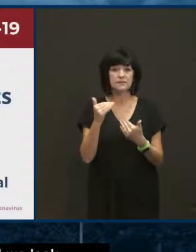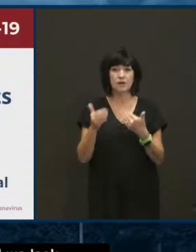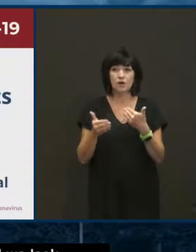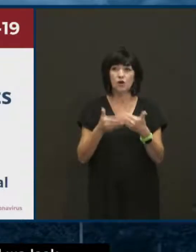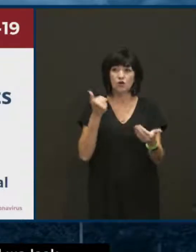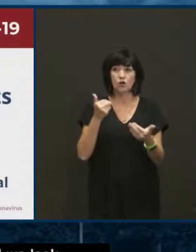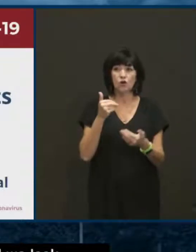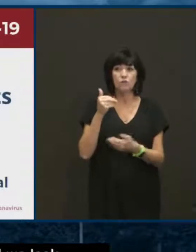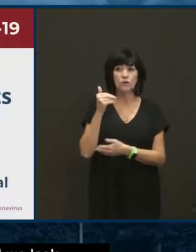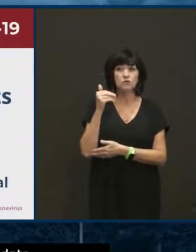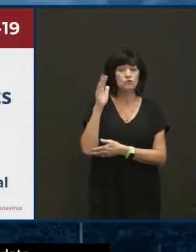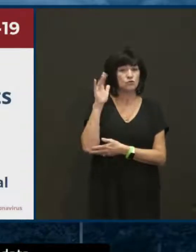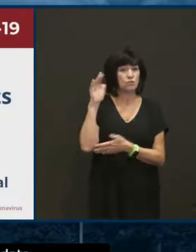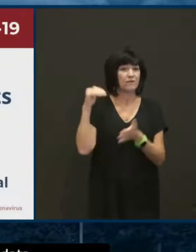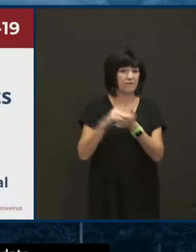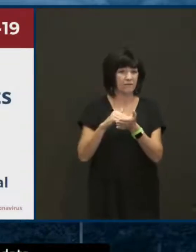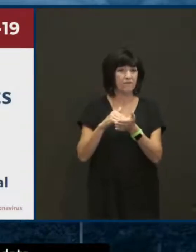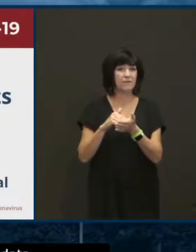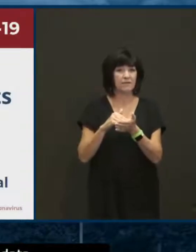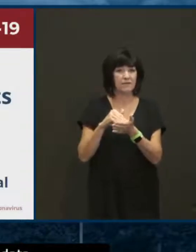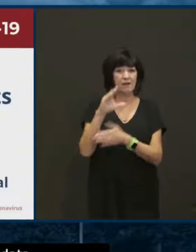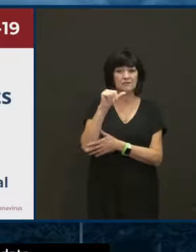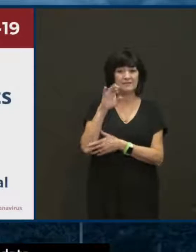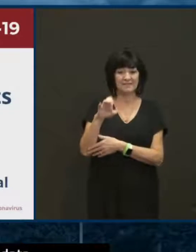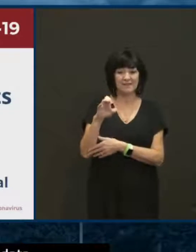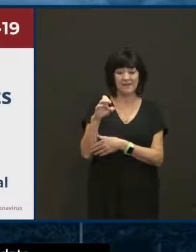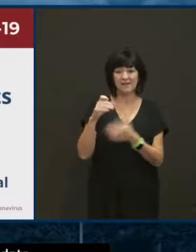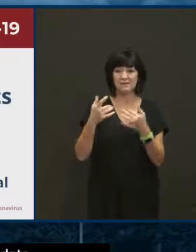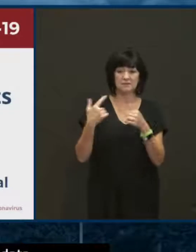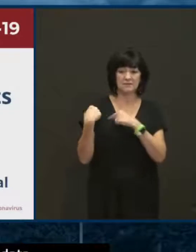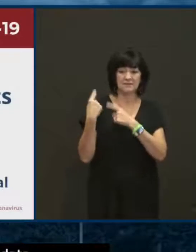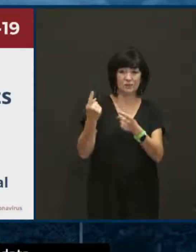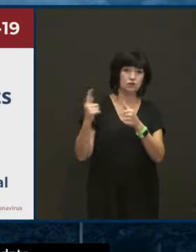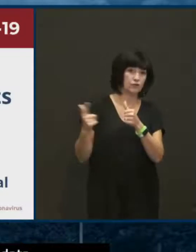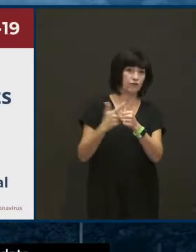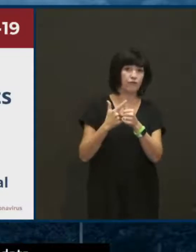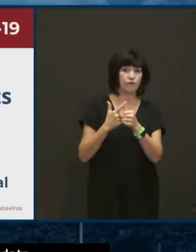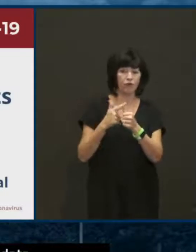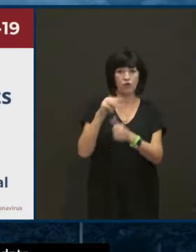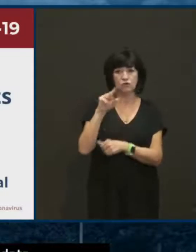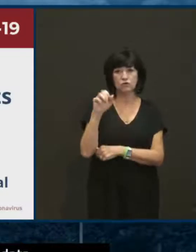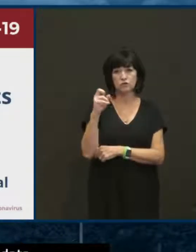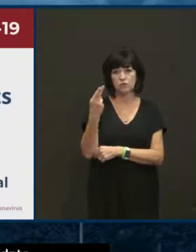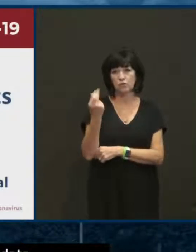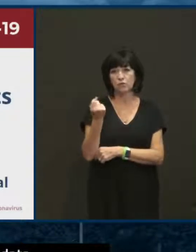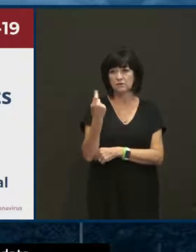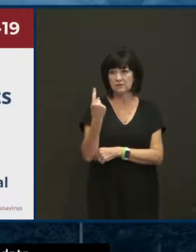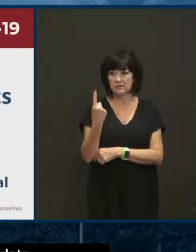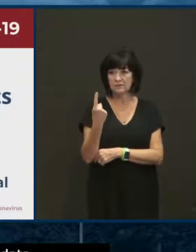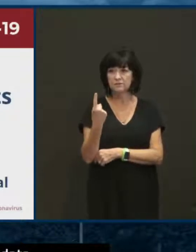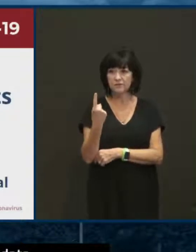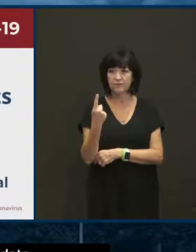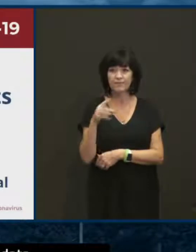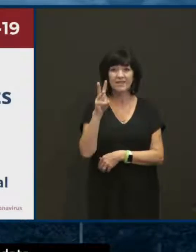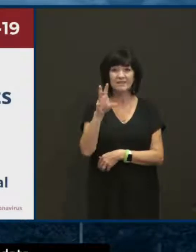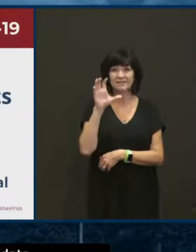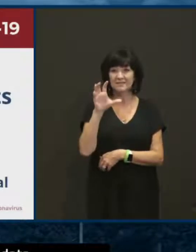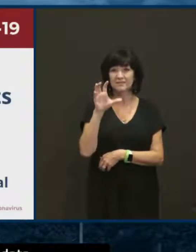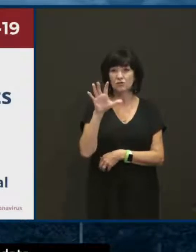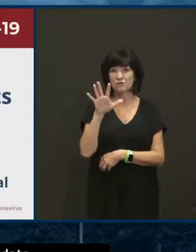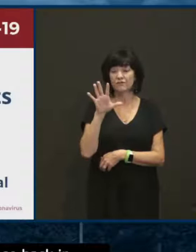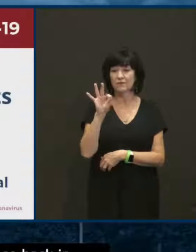cases since our first case back in March. 600, almost 660 total lives